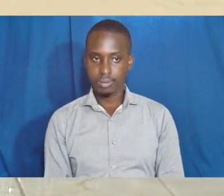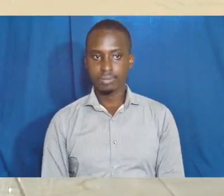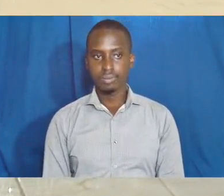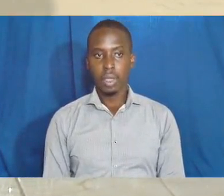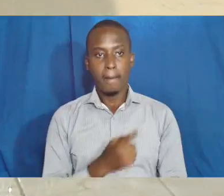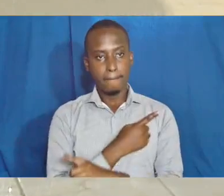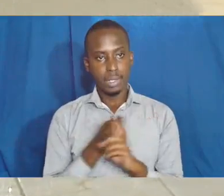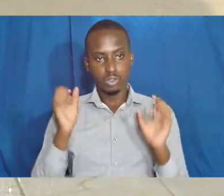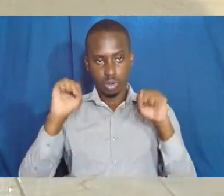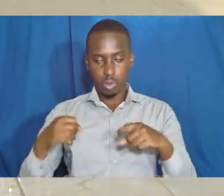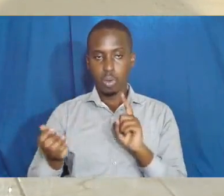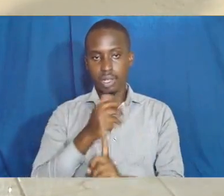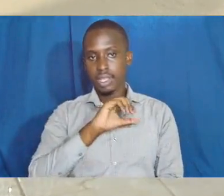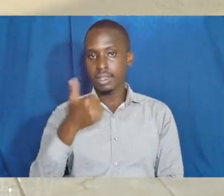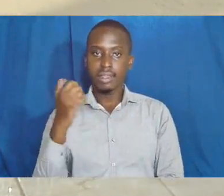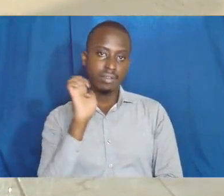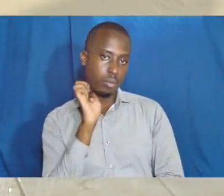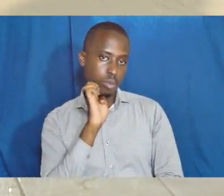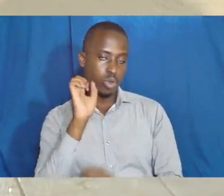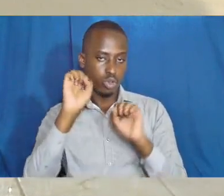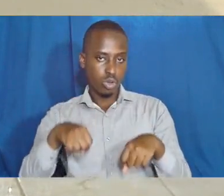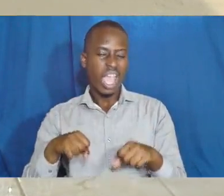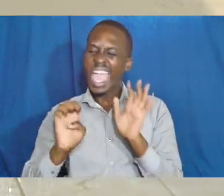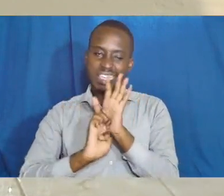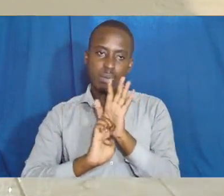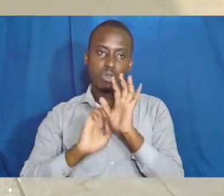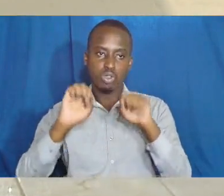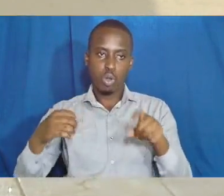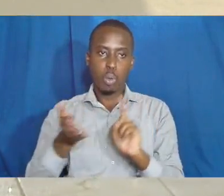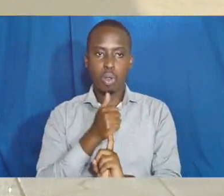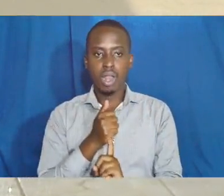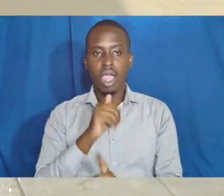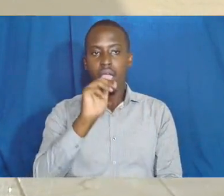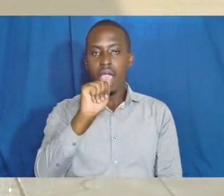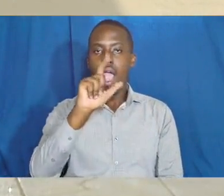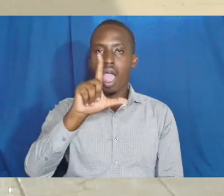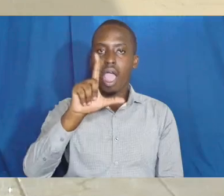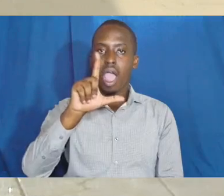But we can have another example where we have, this is an alcohol.